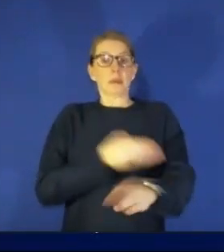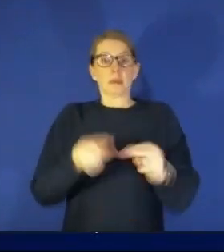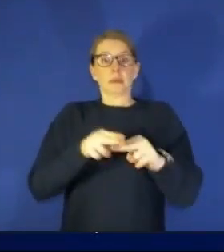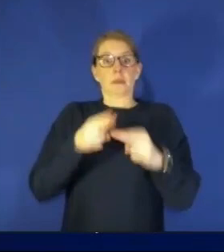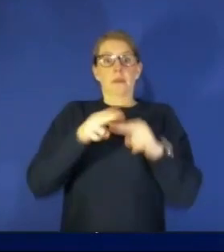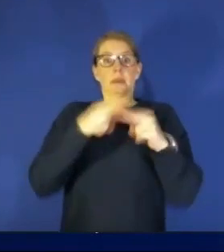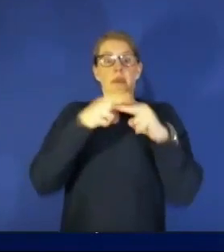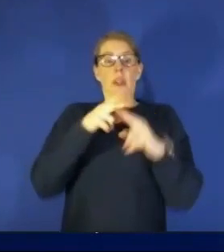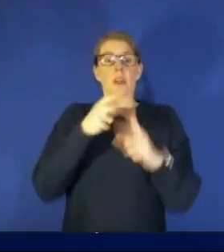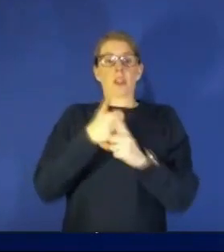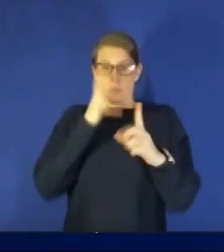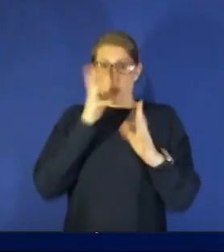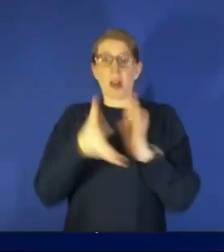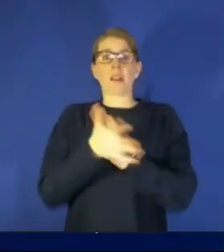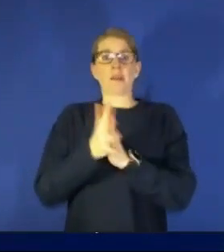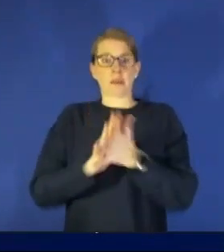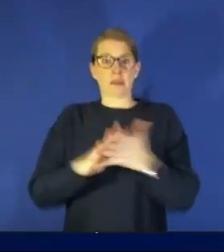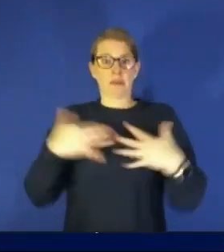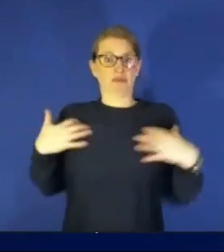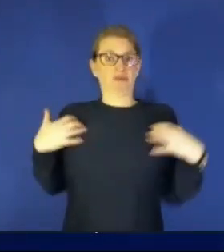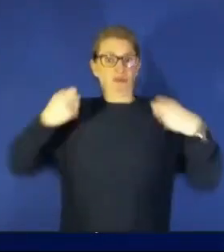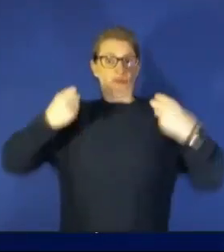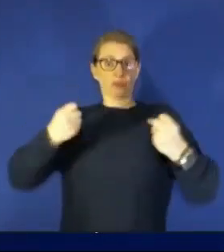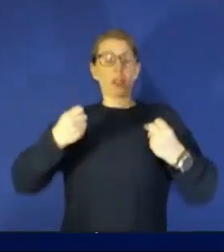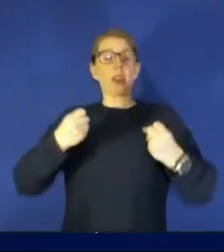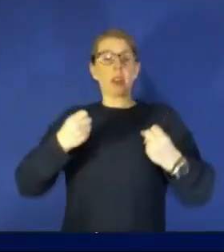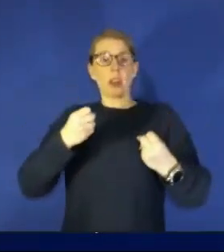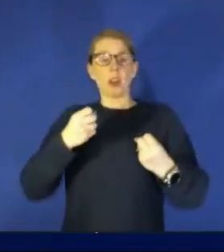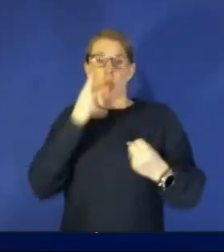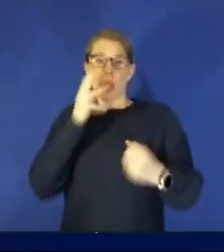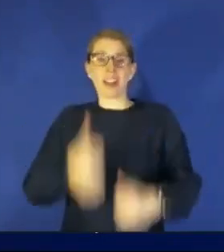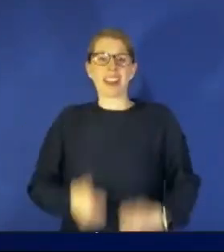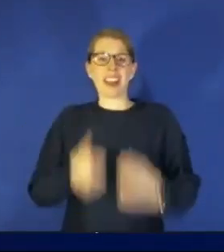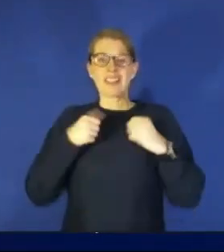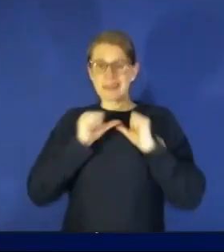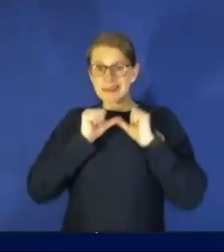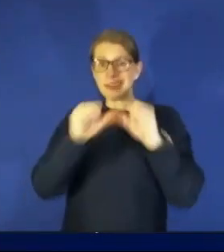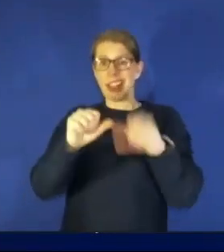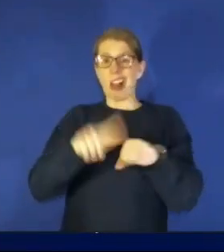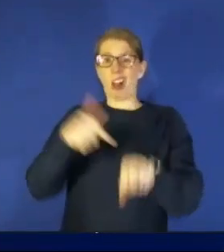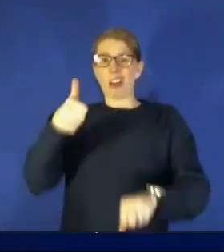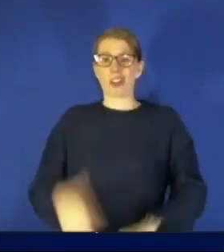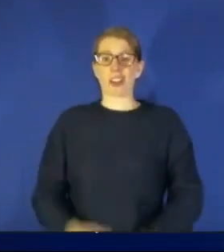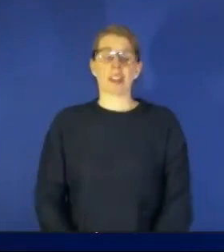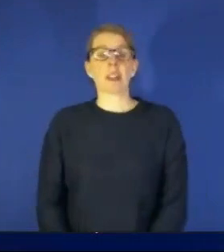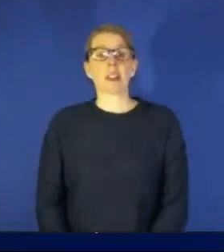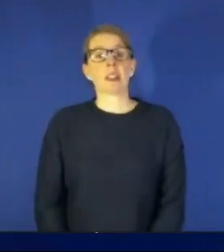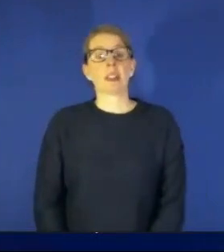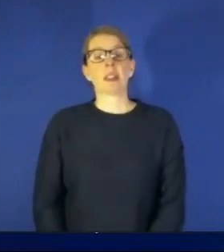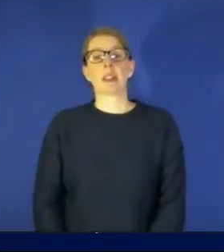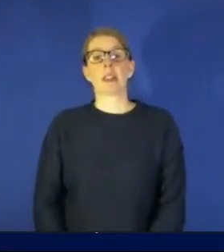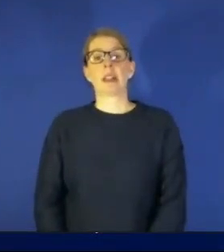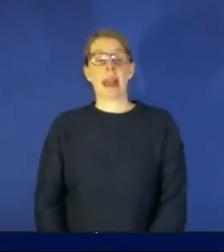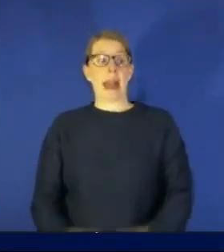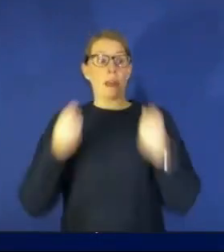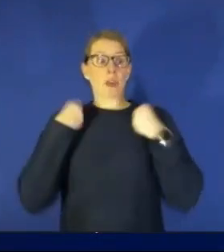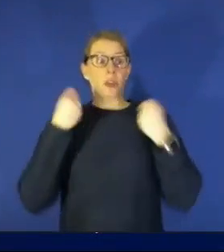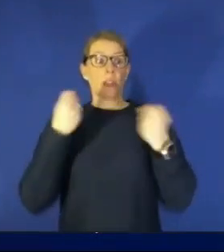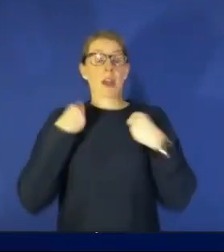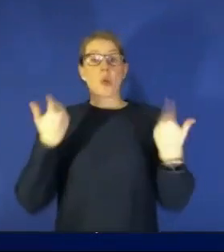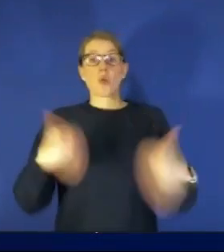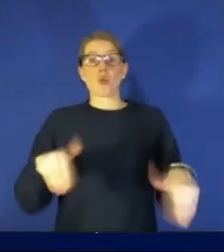up, and you will feel better, and you will live longer. I mean, it's just the effects of exercise are very pronounced as we get